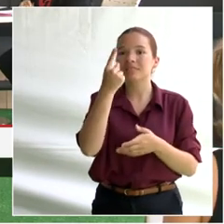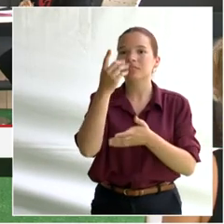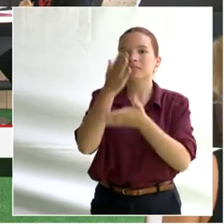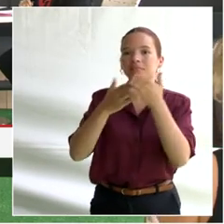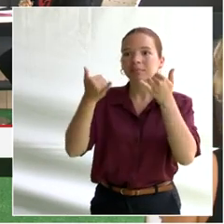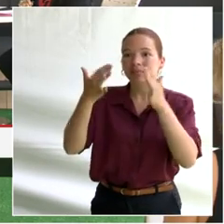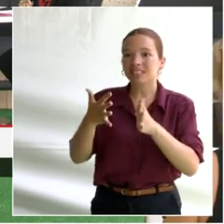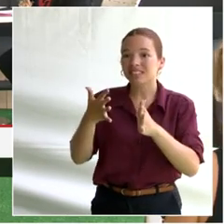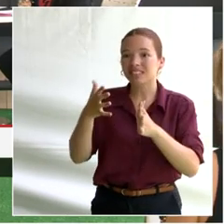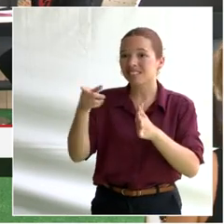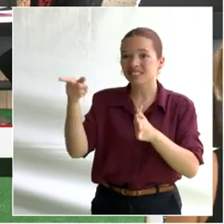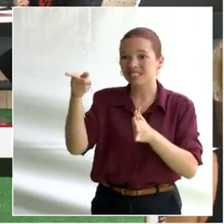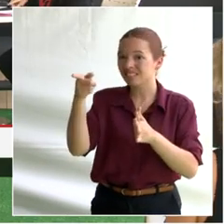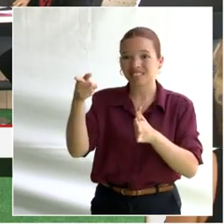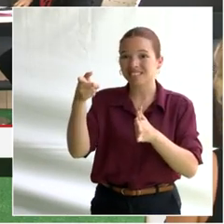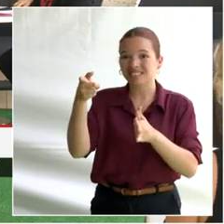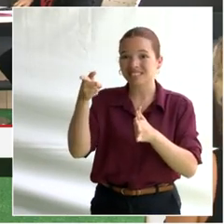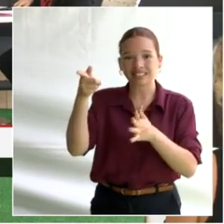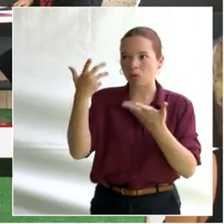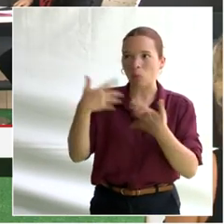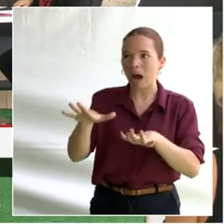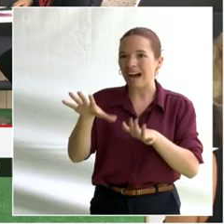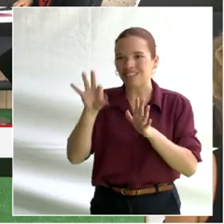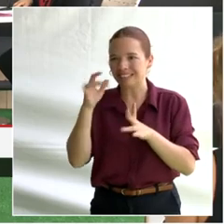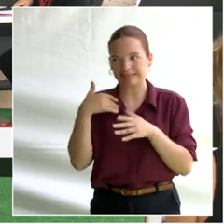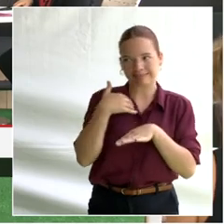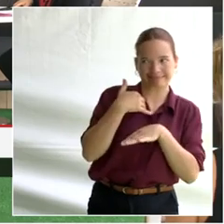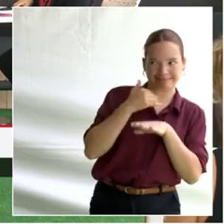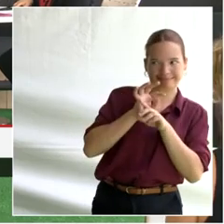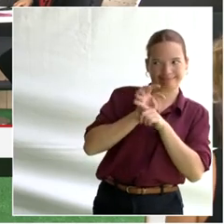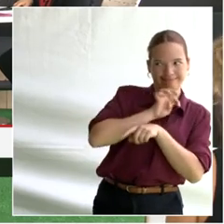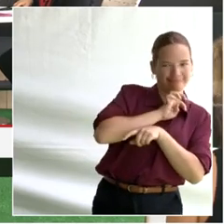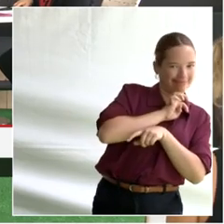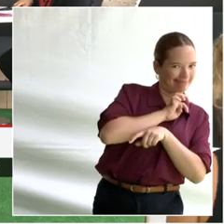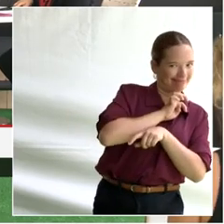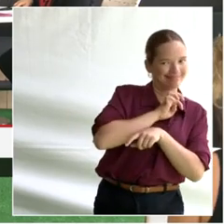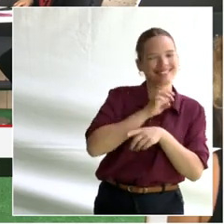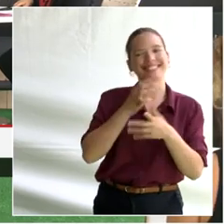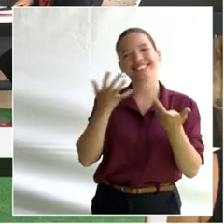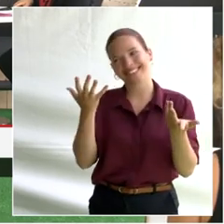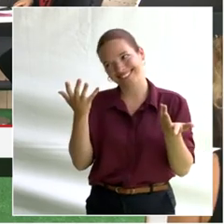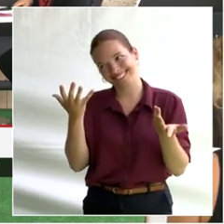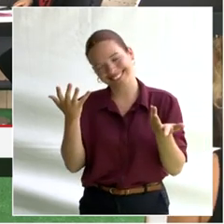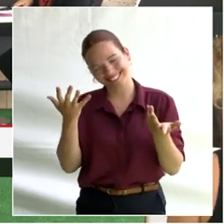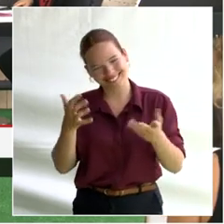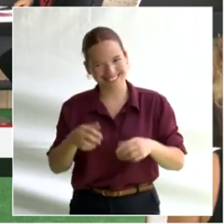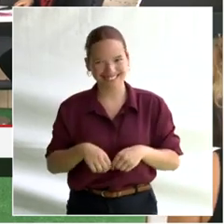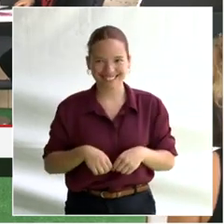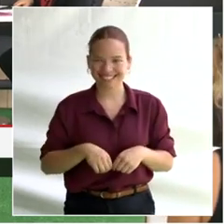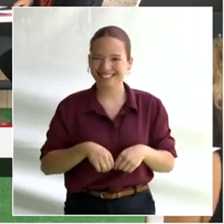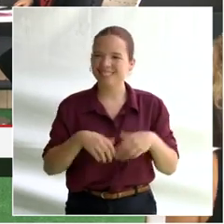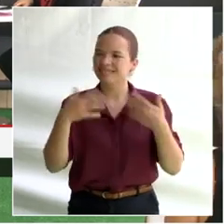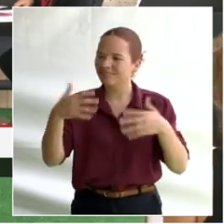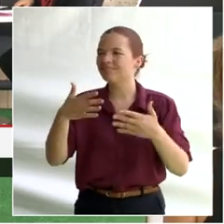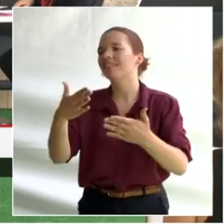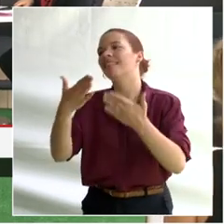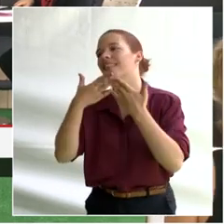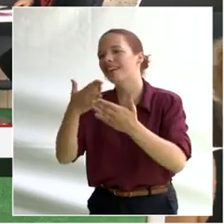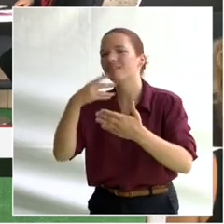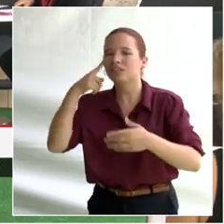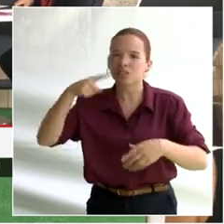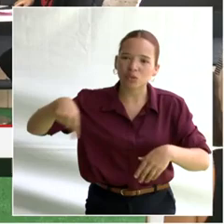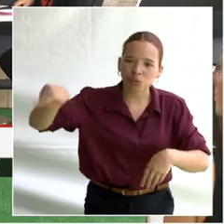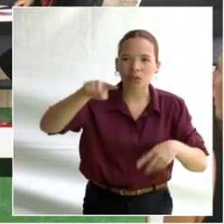to thank you so much for joining us. You're amazing. We love having our defending champion back. That is it for the WTA side. We're going to bring